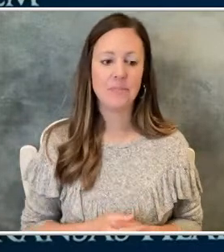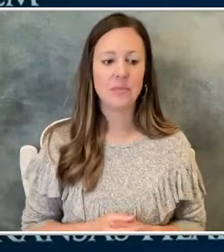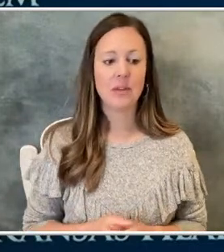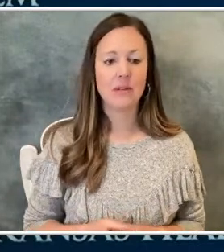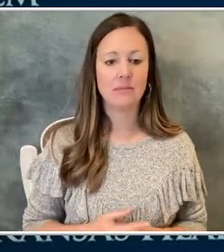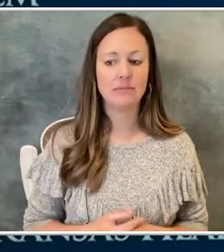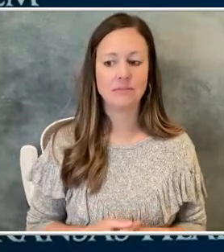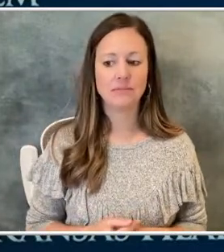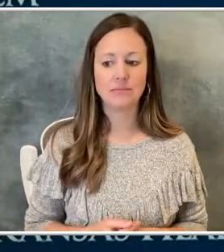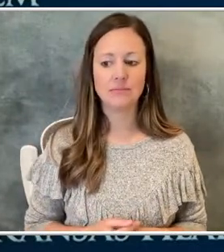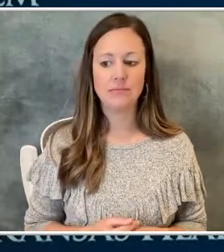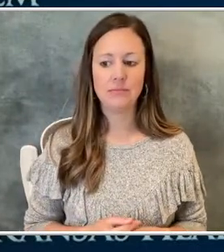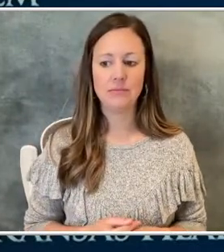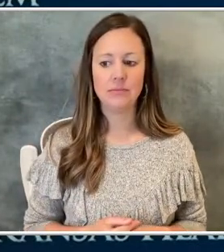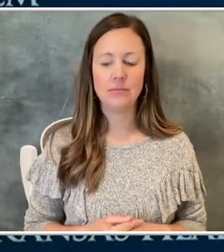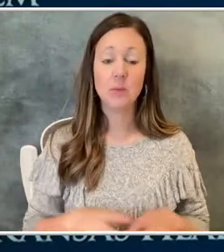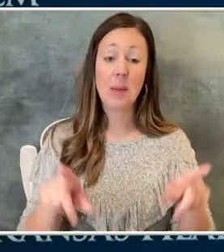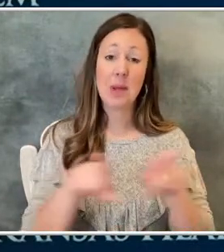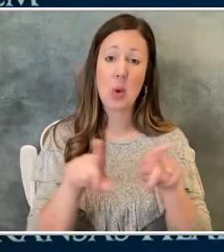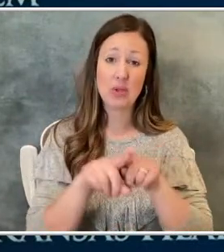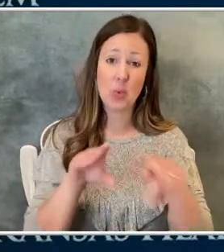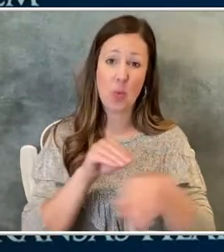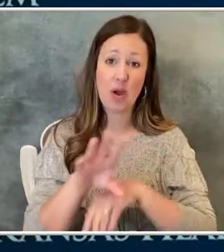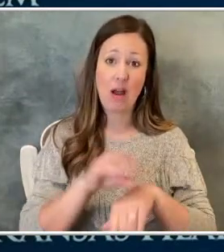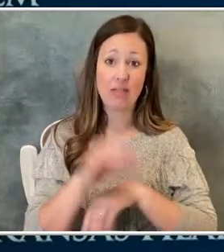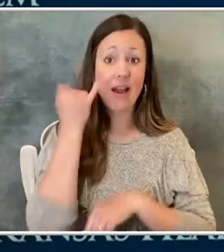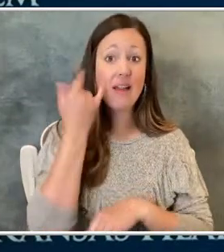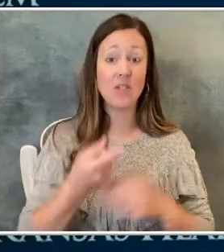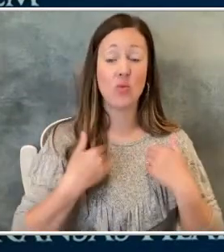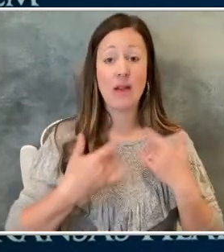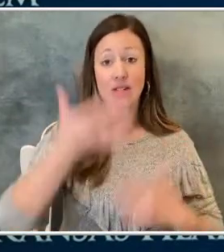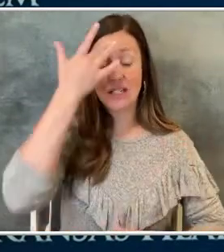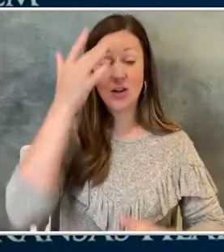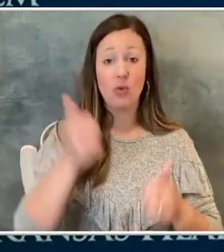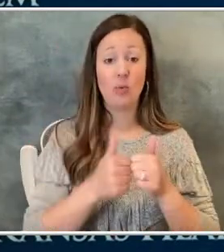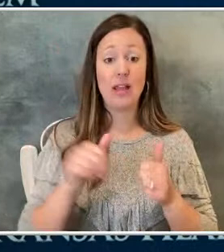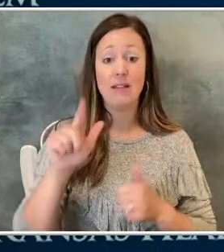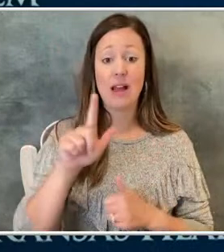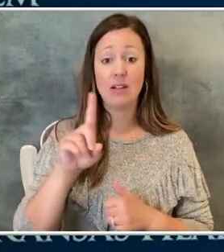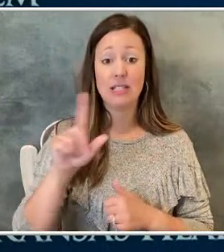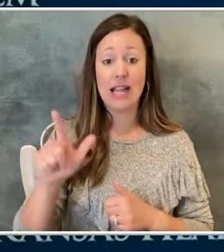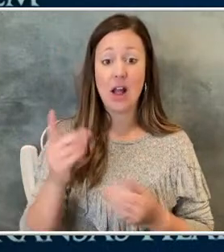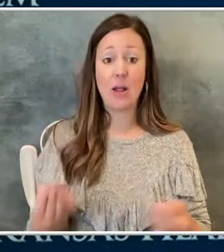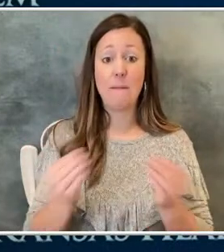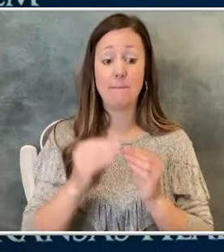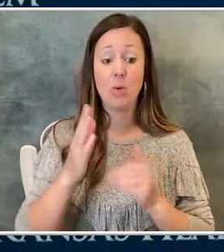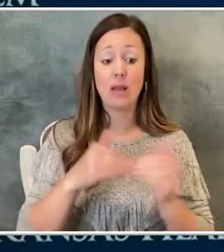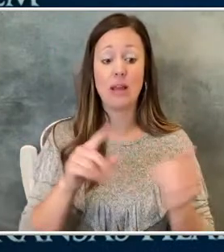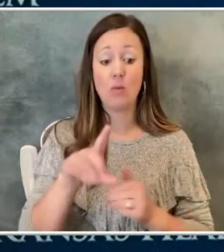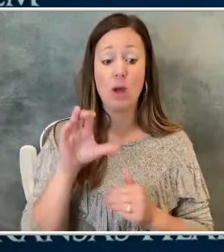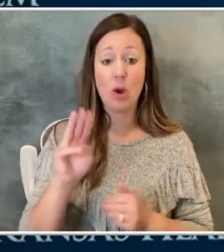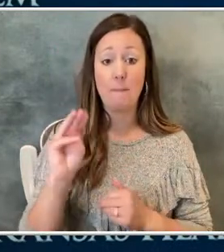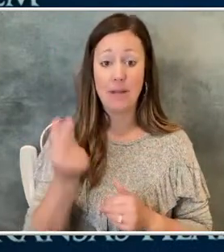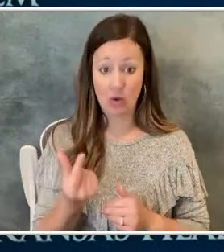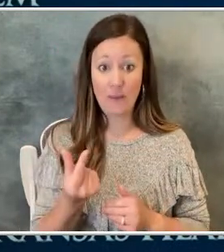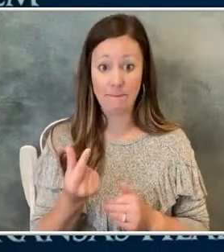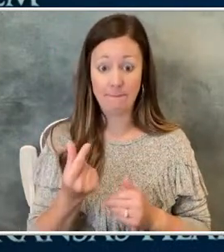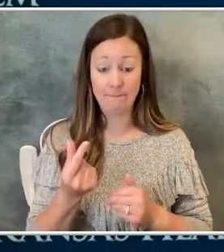And the guidelines is if you have disease with an LDL greater than 100 milligrams per deciliter on maximum